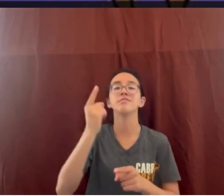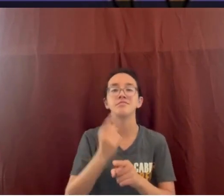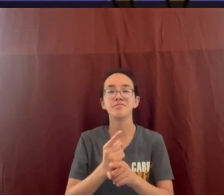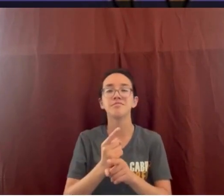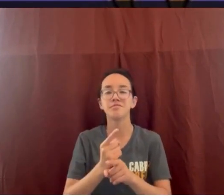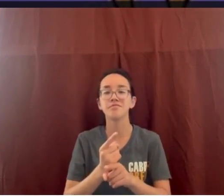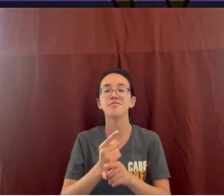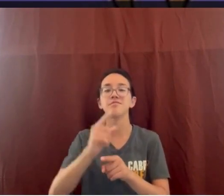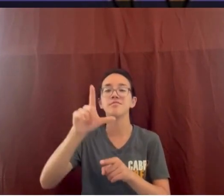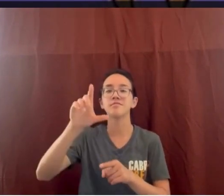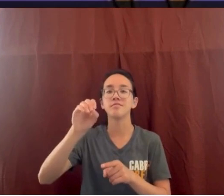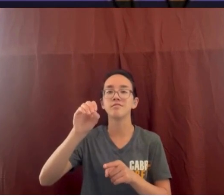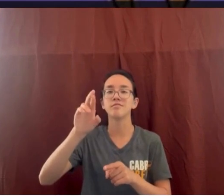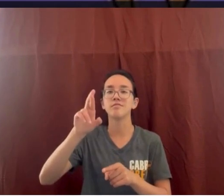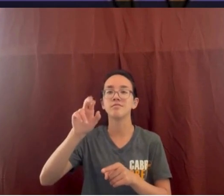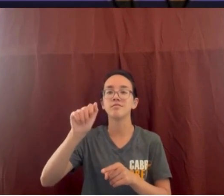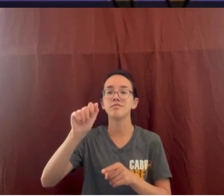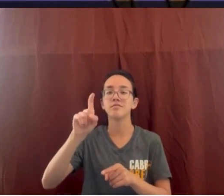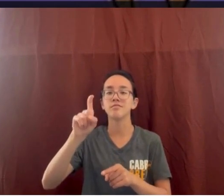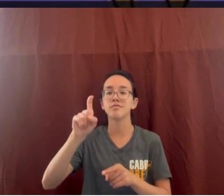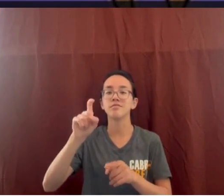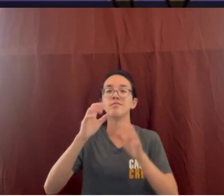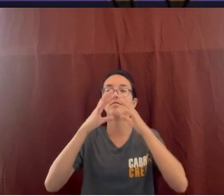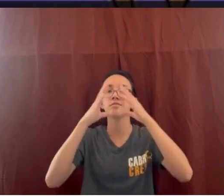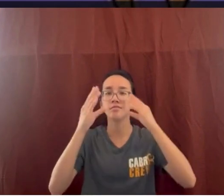Right, the lorax.